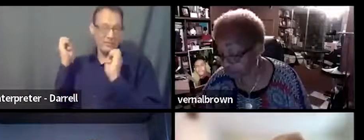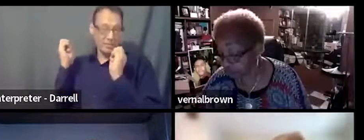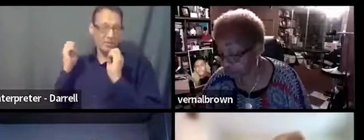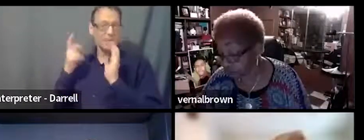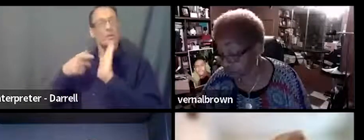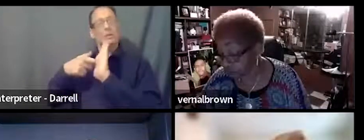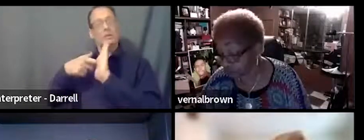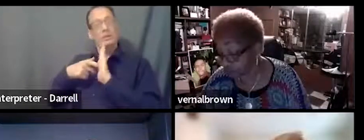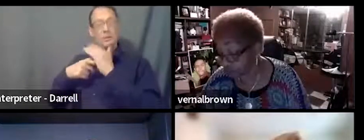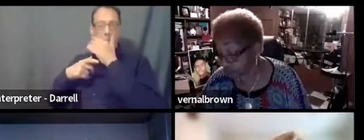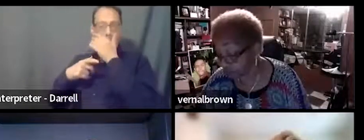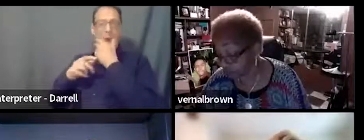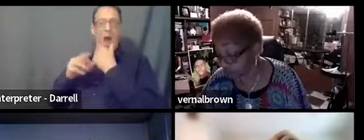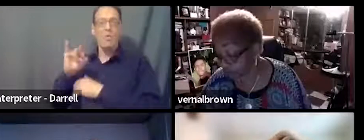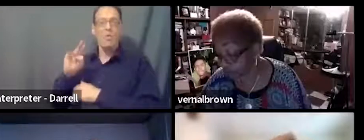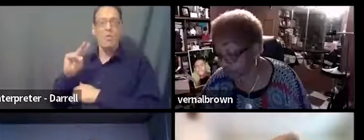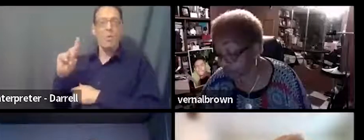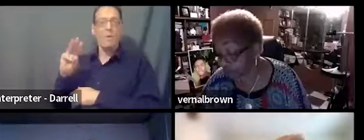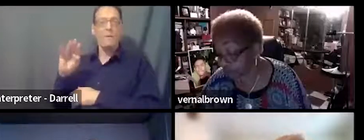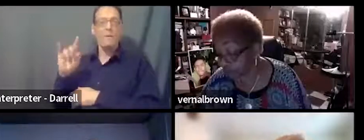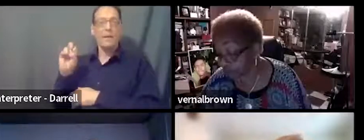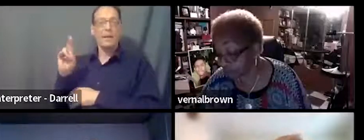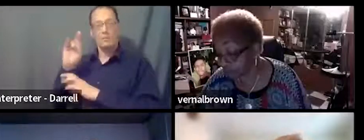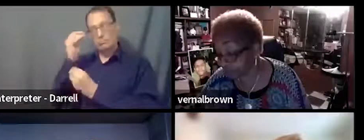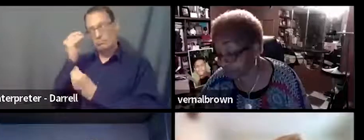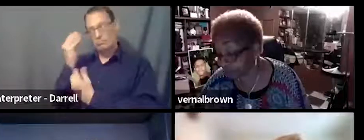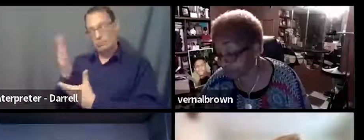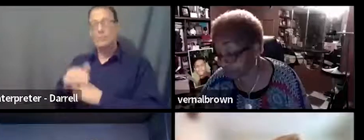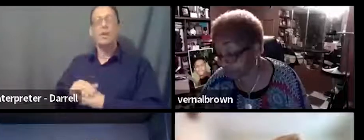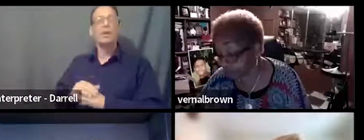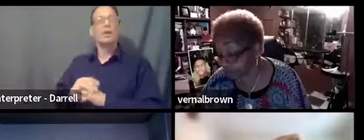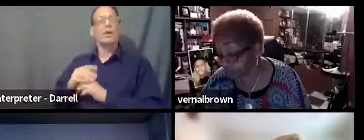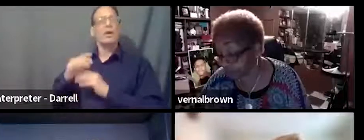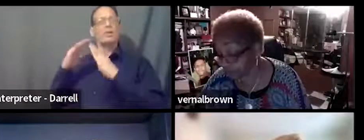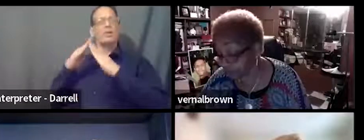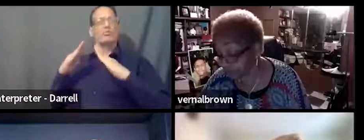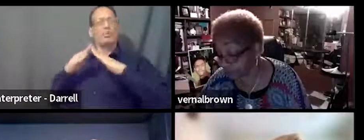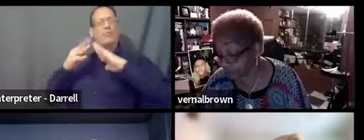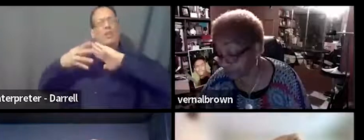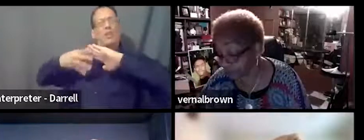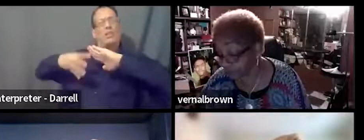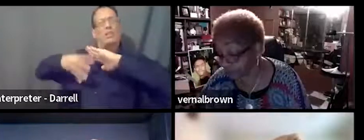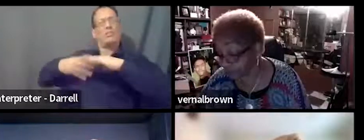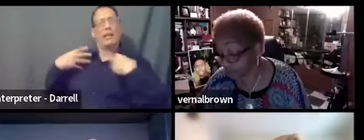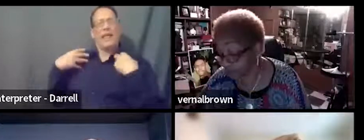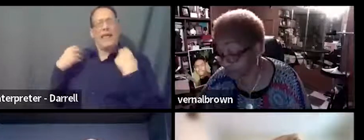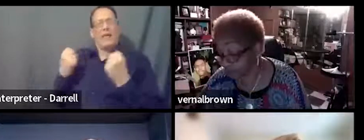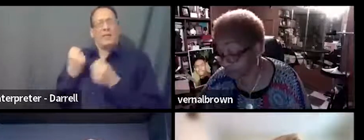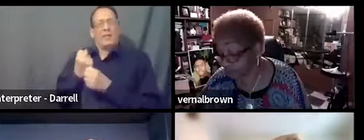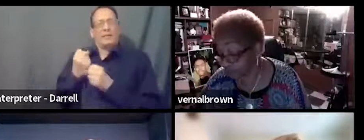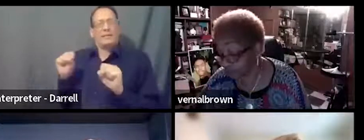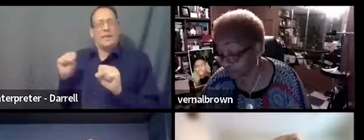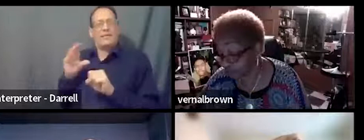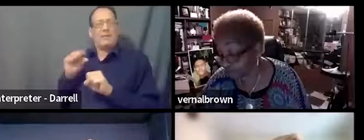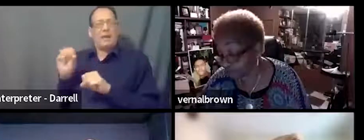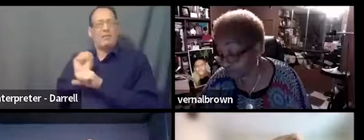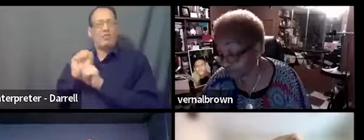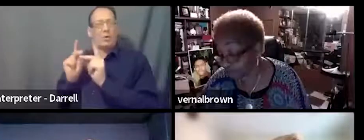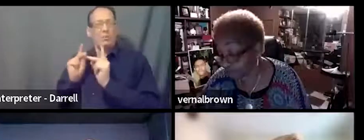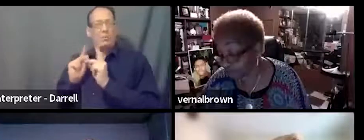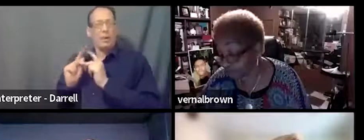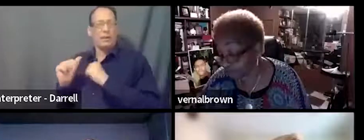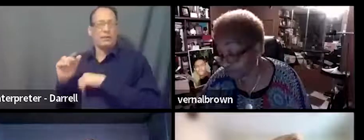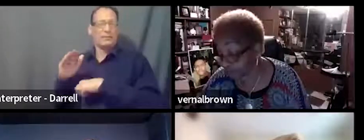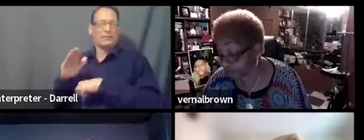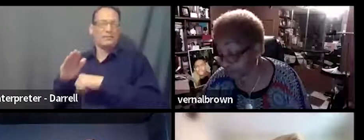Chair Windmiller was notified. Roof repairs were due to a leaking roof that posed health and safety and employee workplace hazards. During February